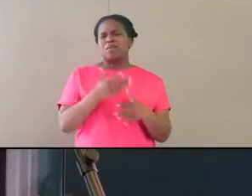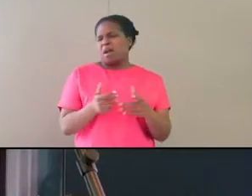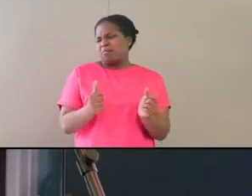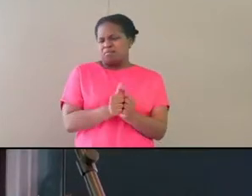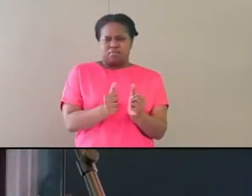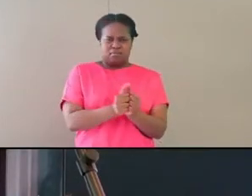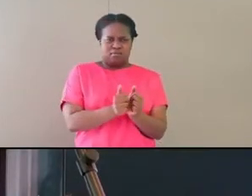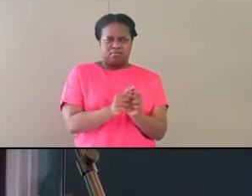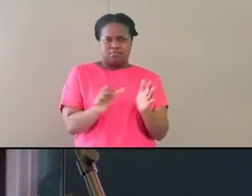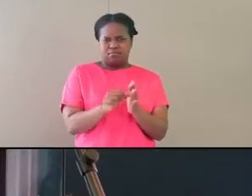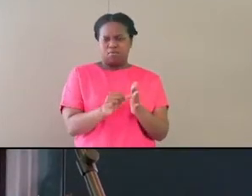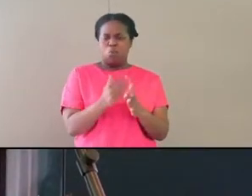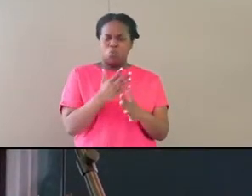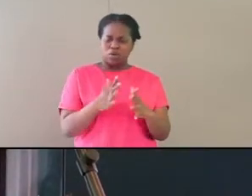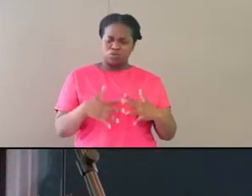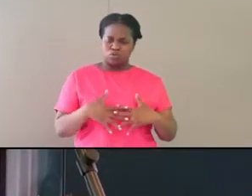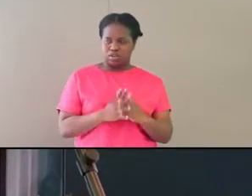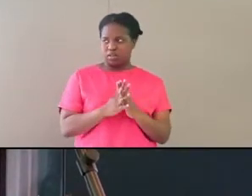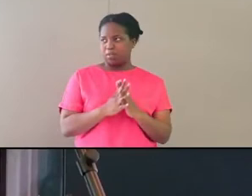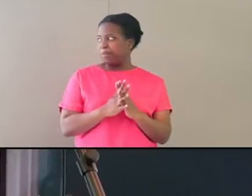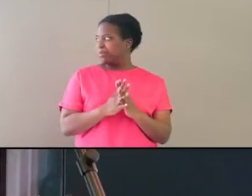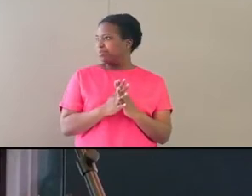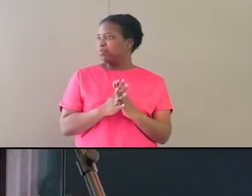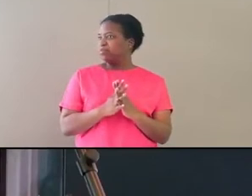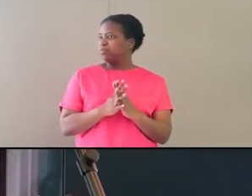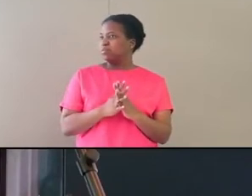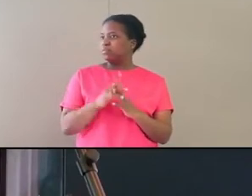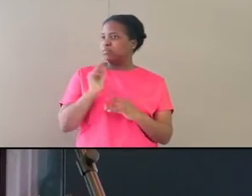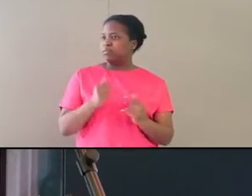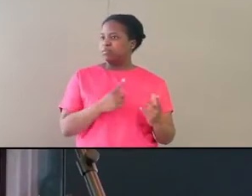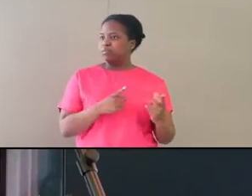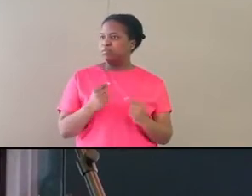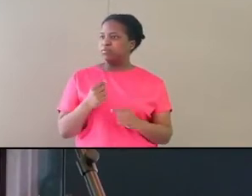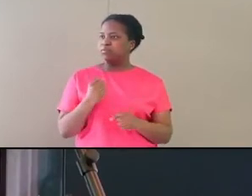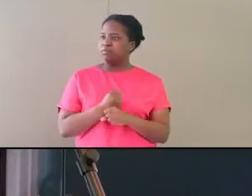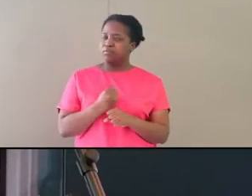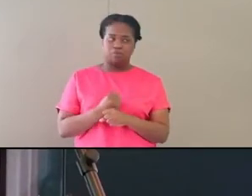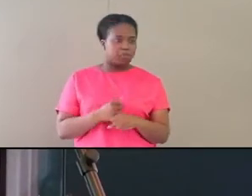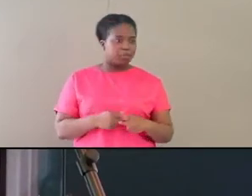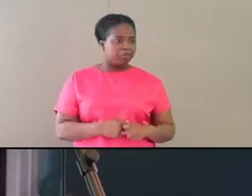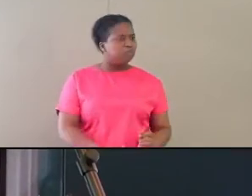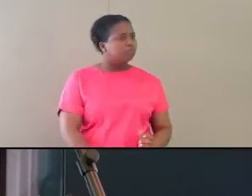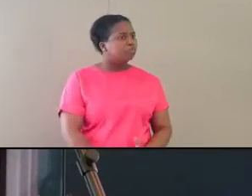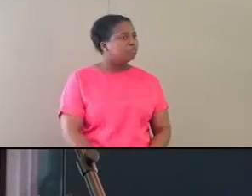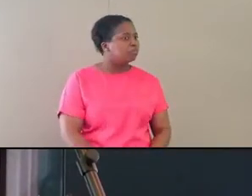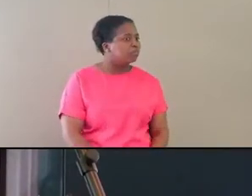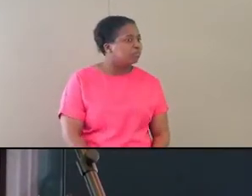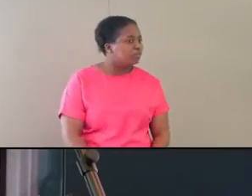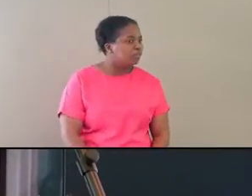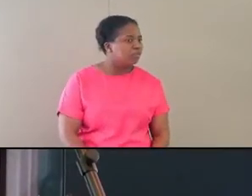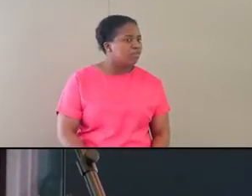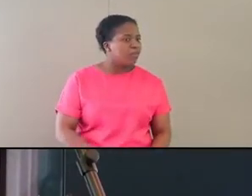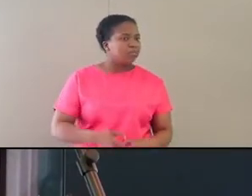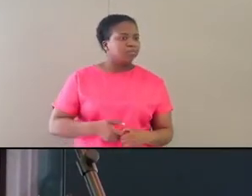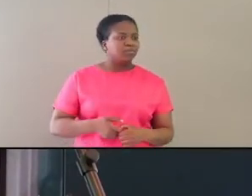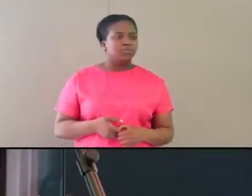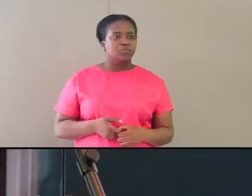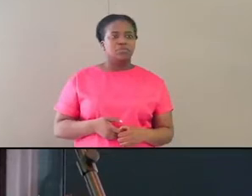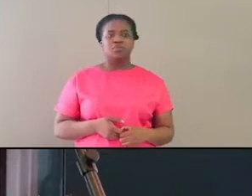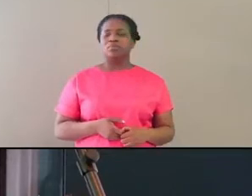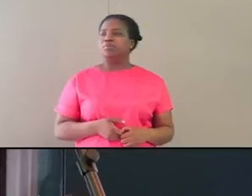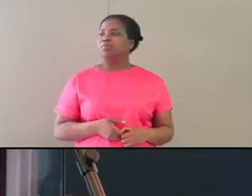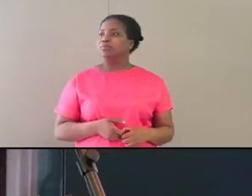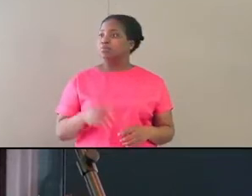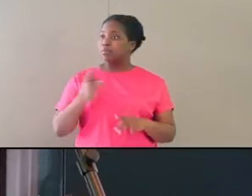partnership and we must pull together and be able to do this work yeah is the challenge no it's recorded